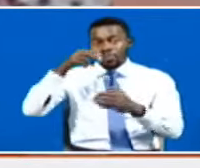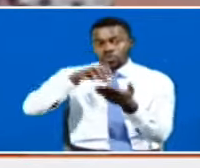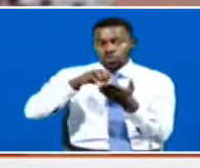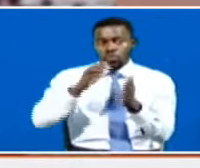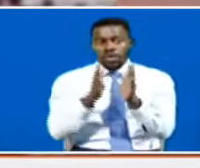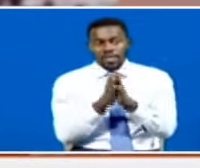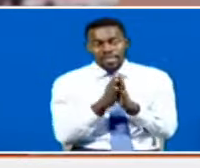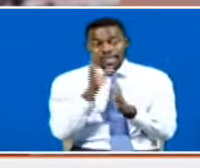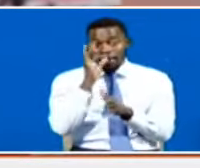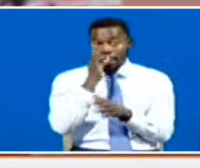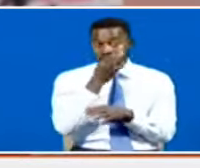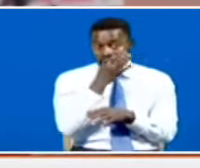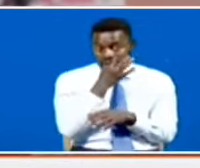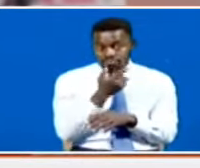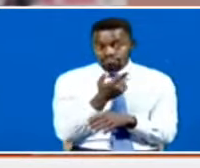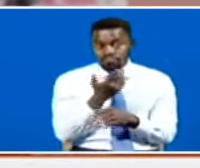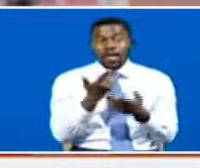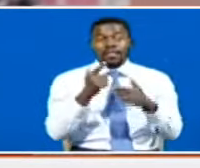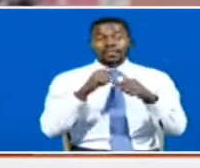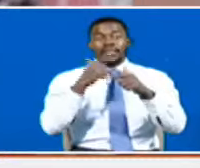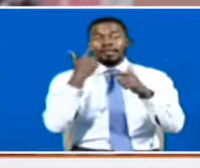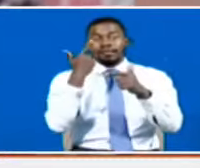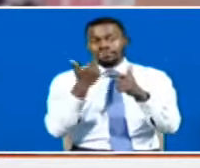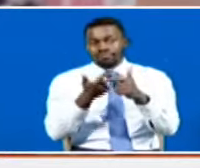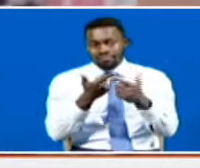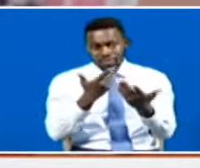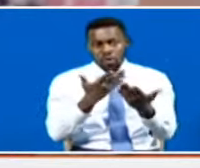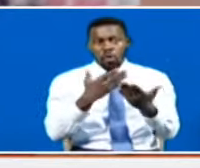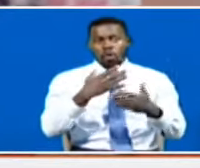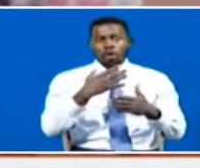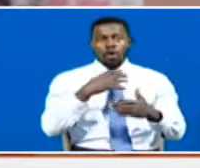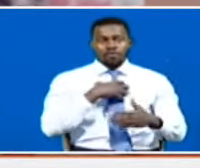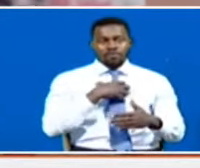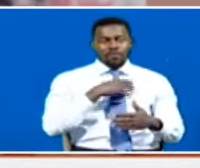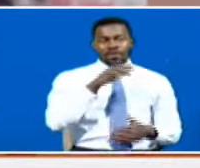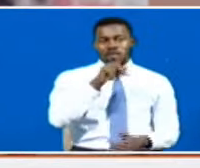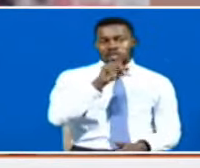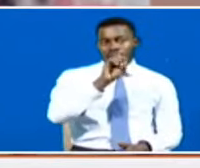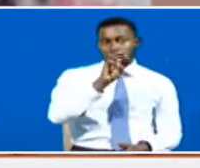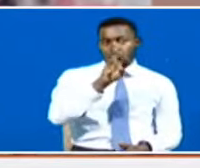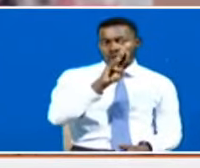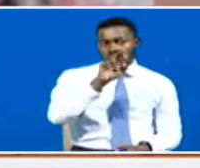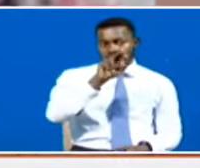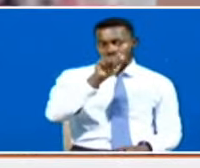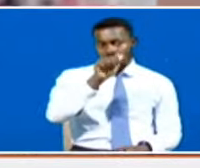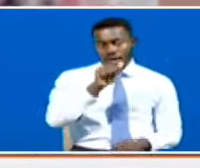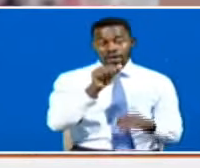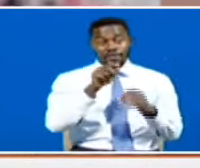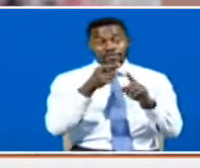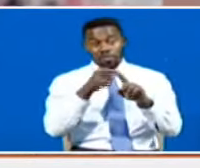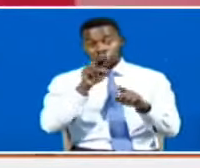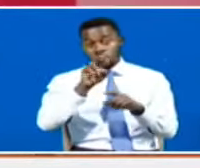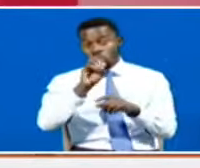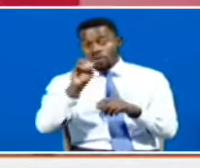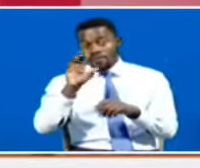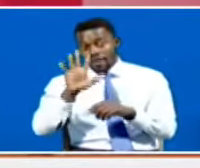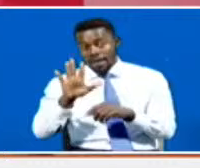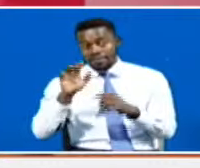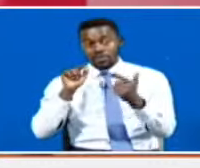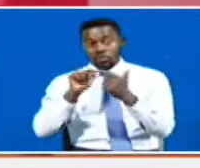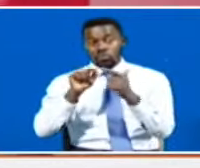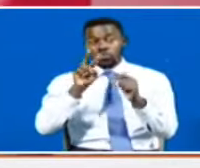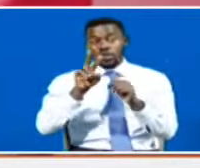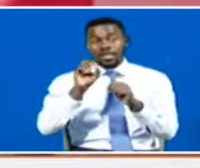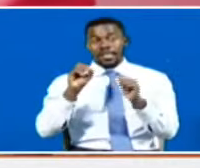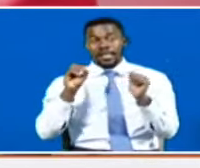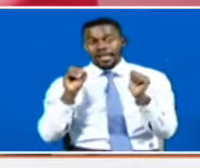Kibaki, taking over from retired Joseph Kibwana. He served from 2005 to 2011, when he handed